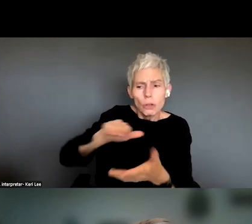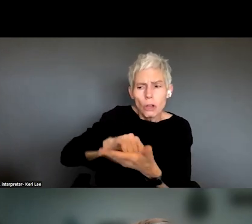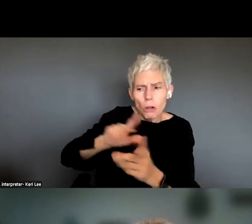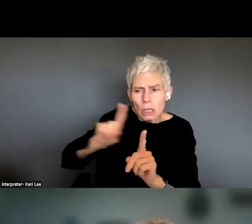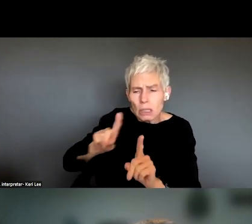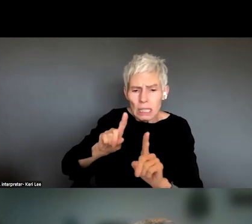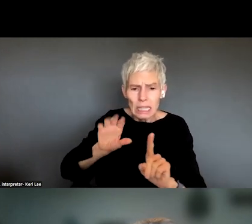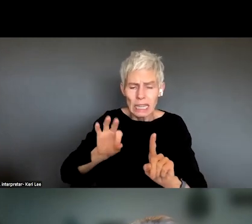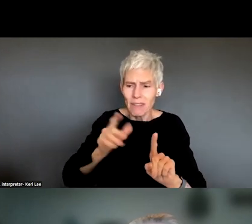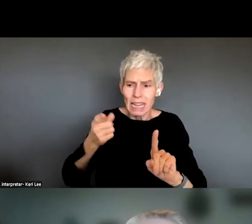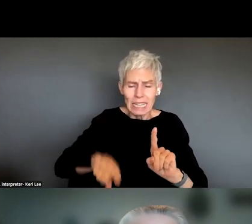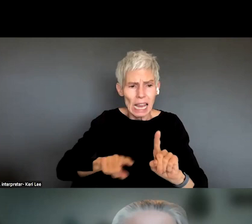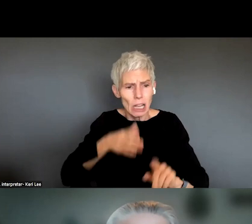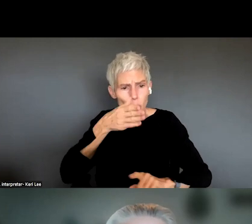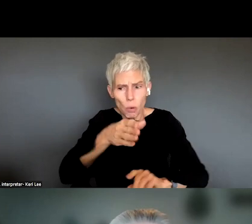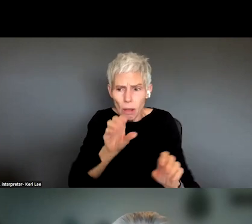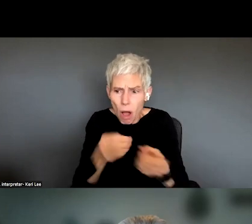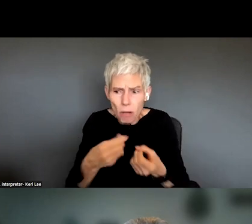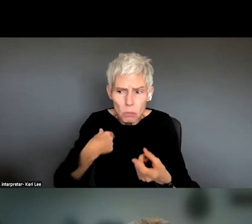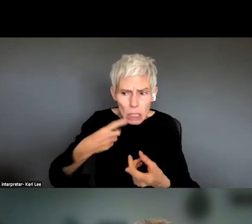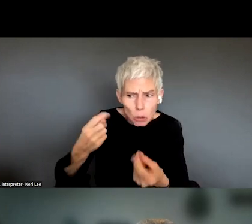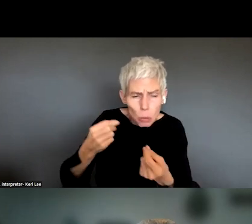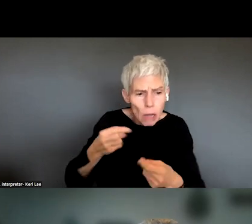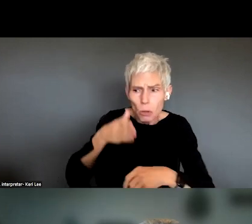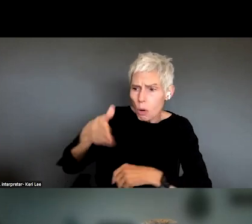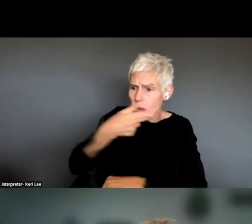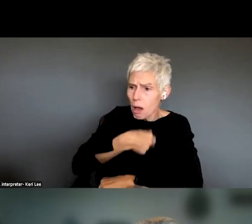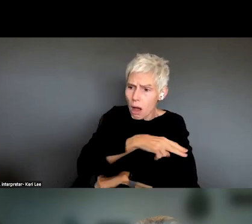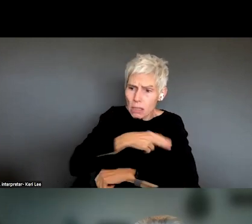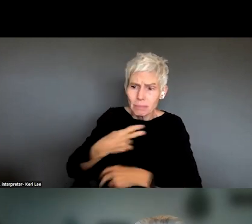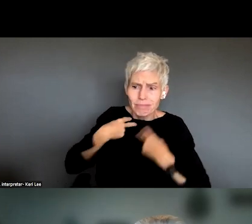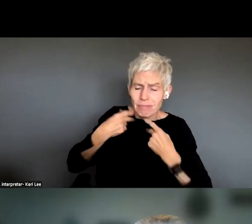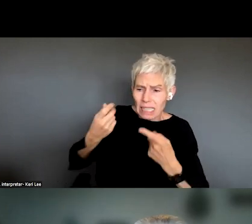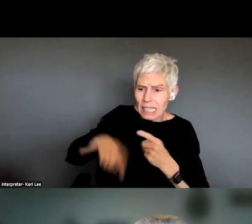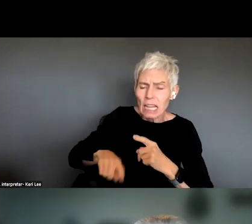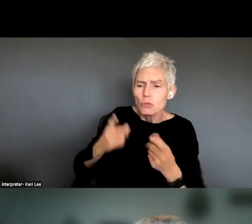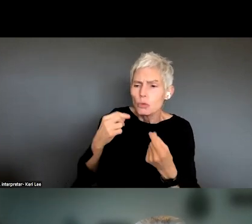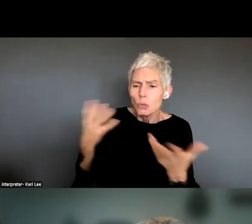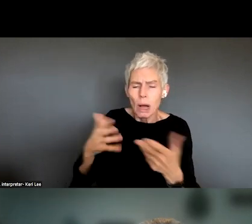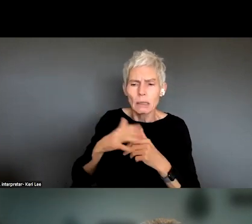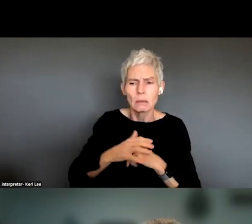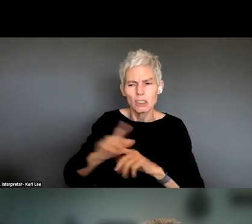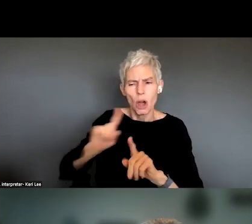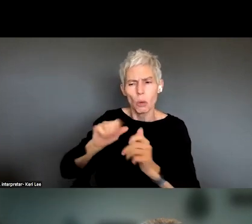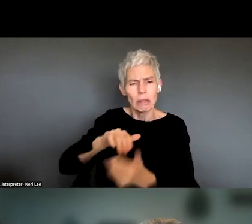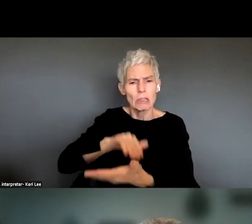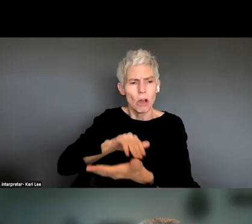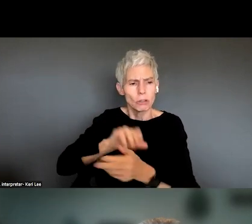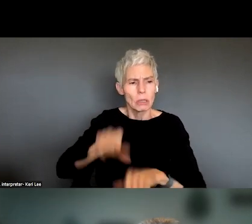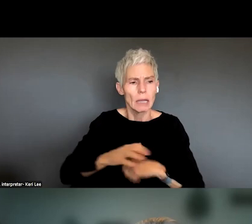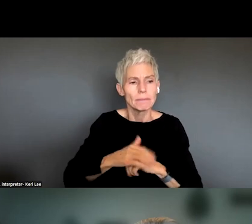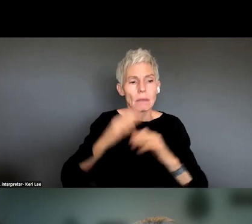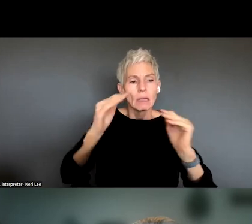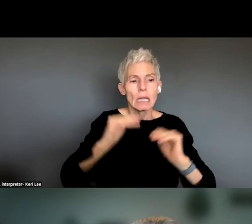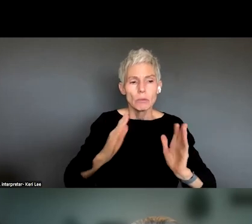case you can't get to the office or to a hospital? Next is preparing for natural disasters, and